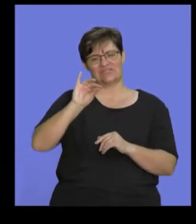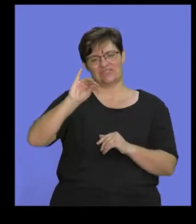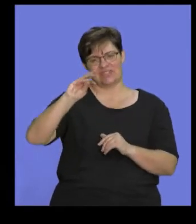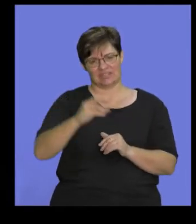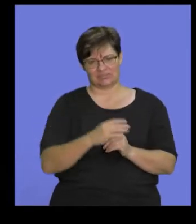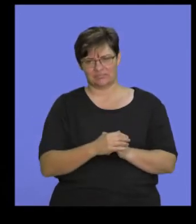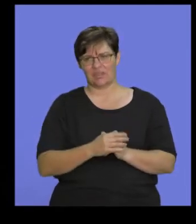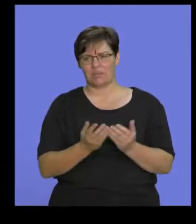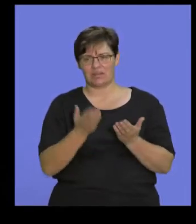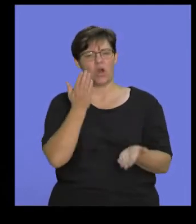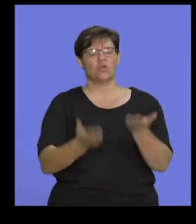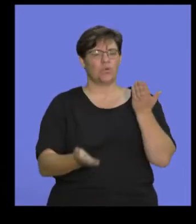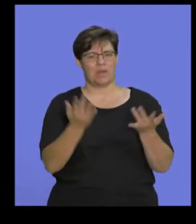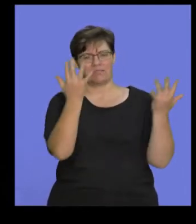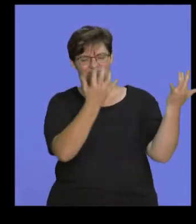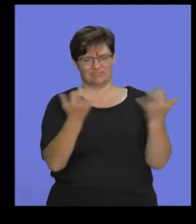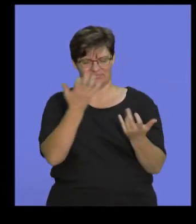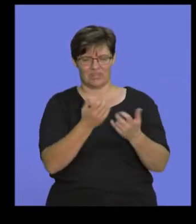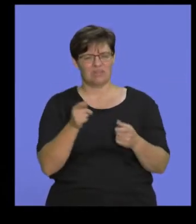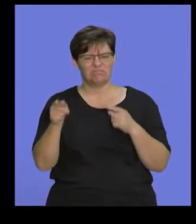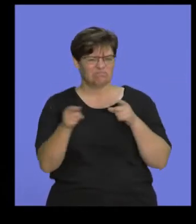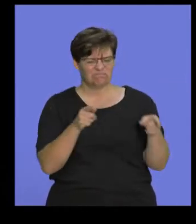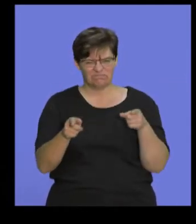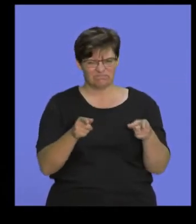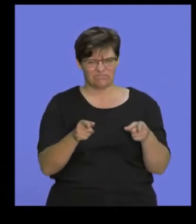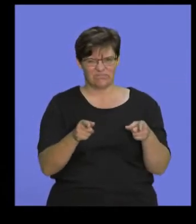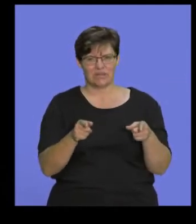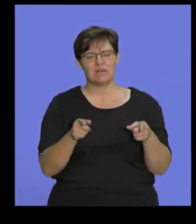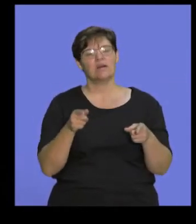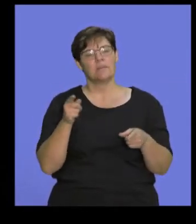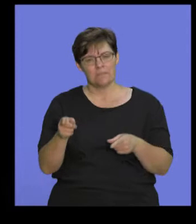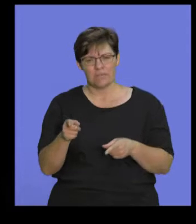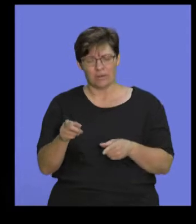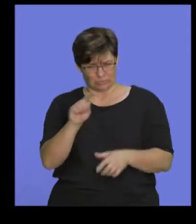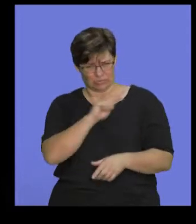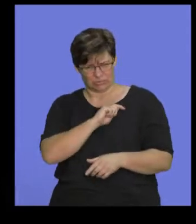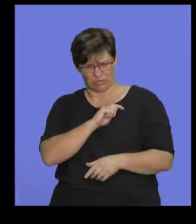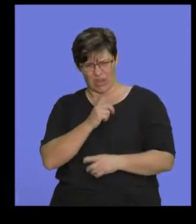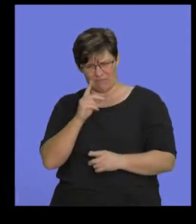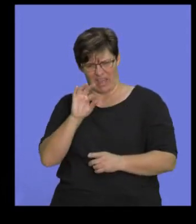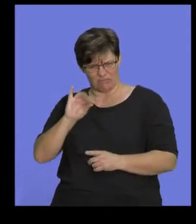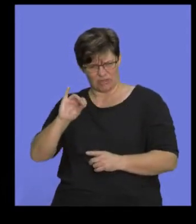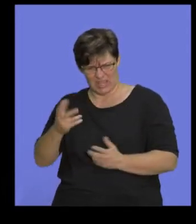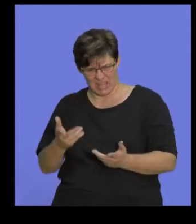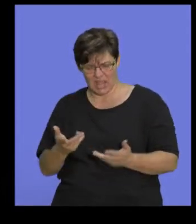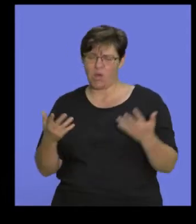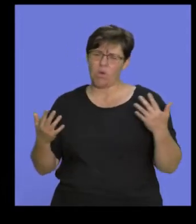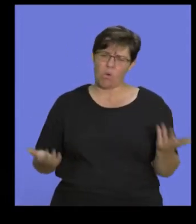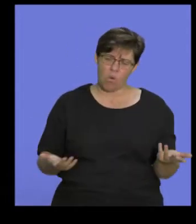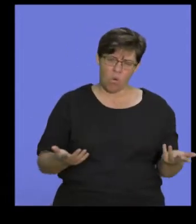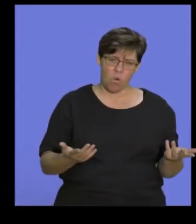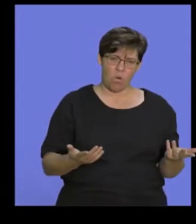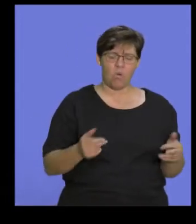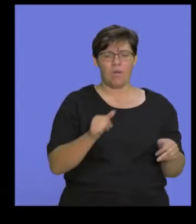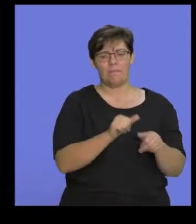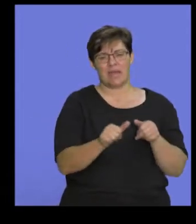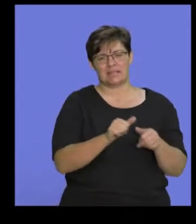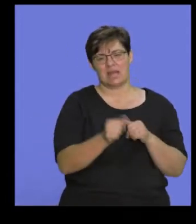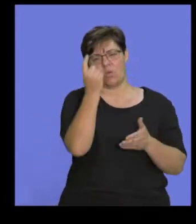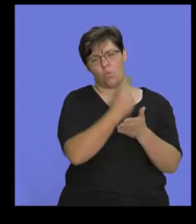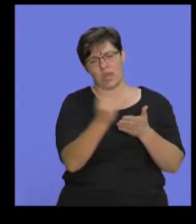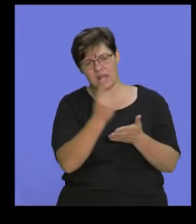every day? But then we will compare calculations and see whether it would actually make sense to have it maybe on a daily or